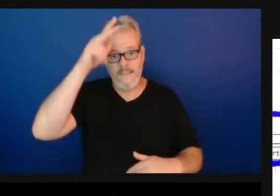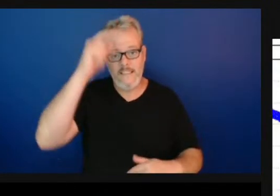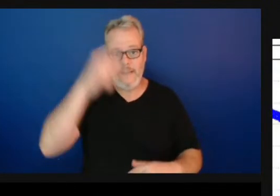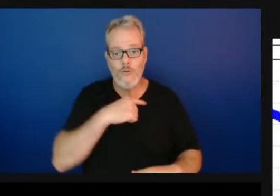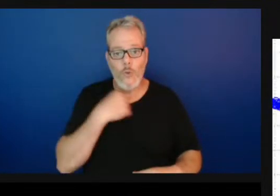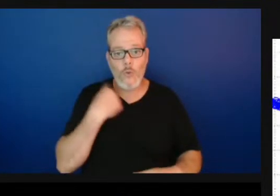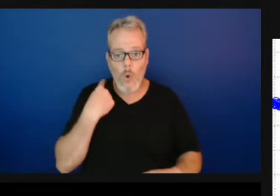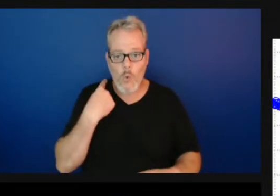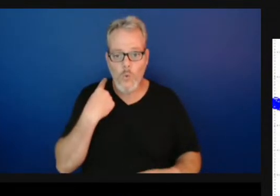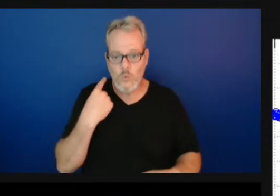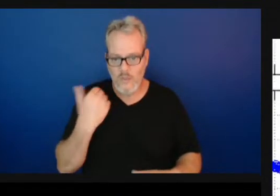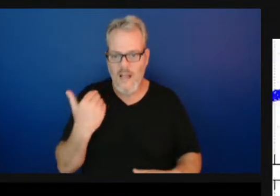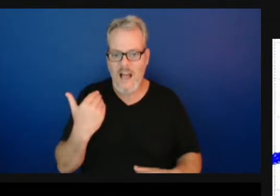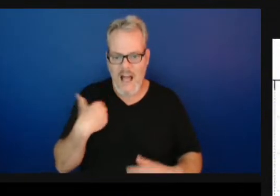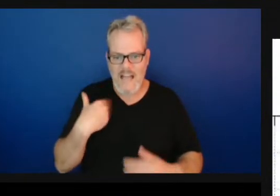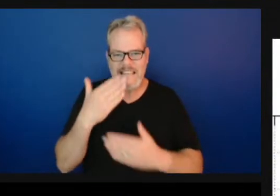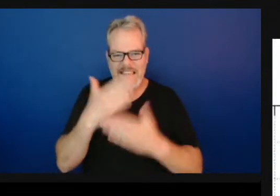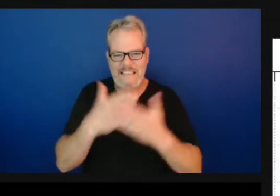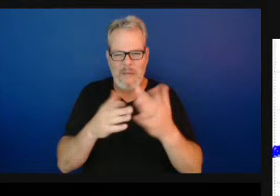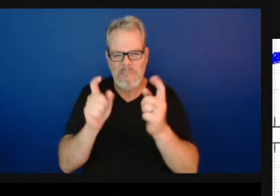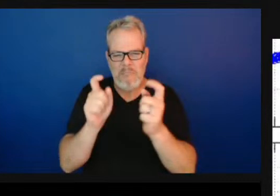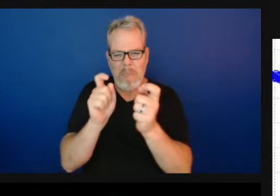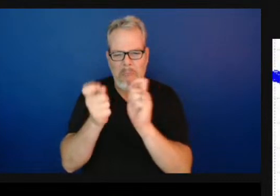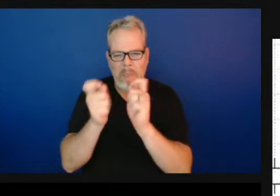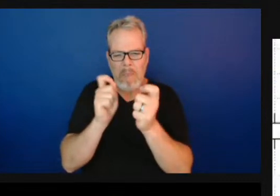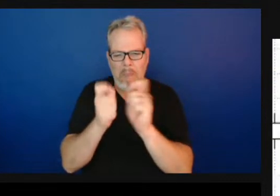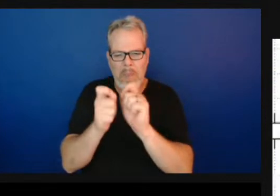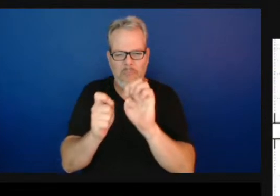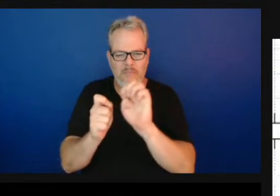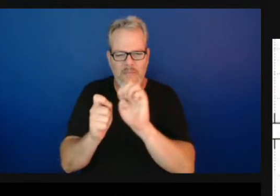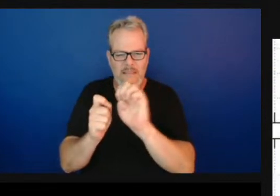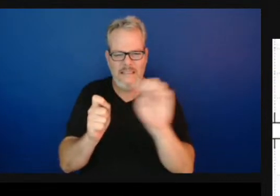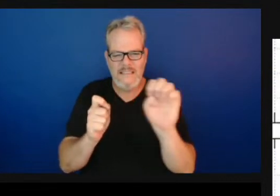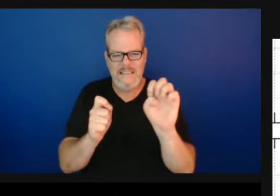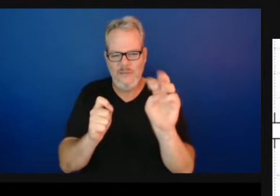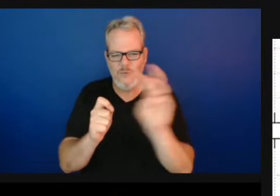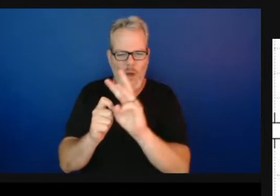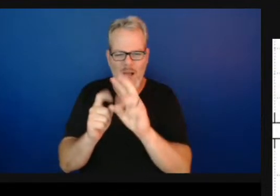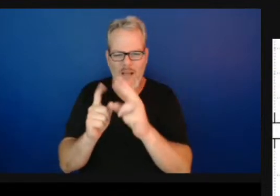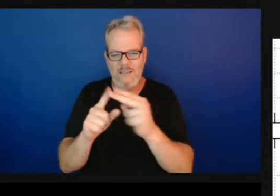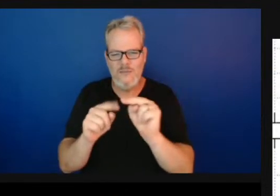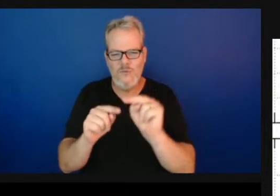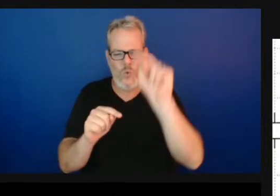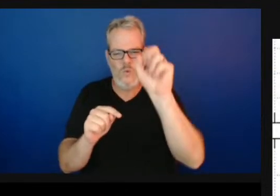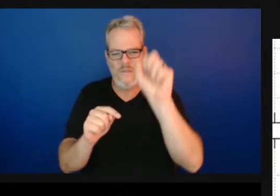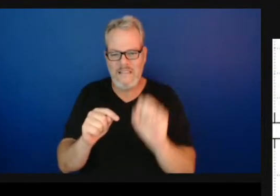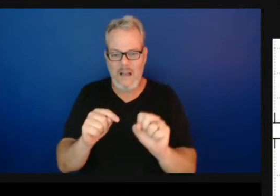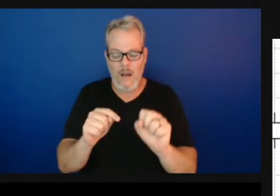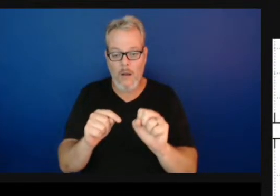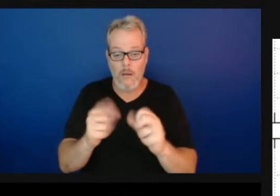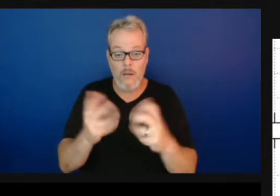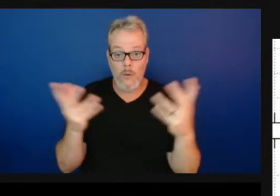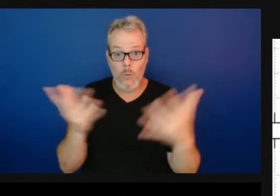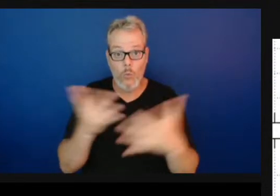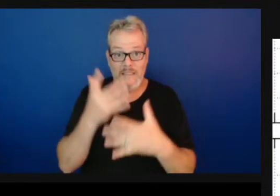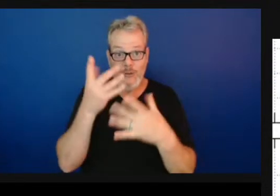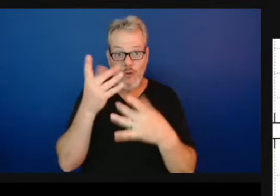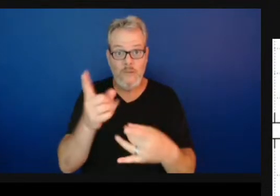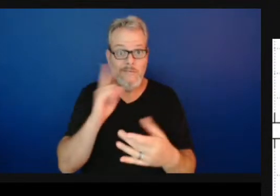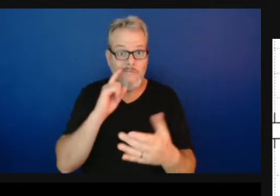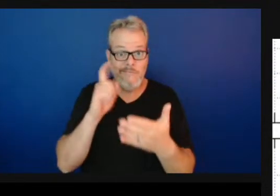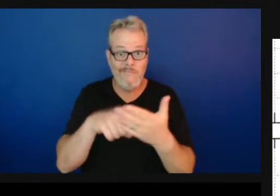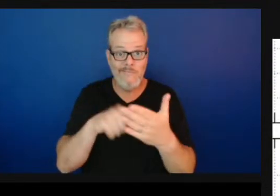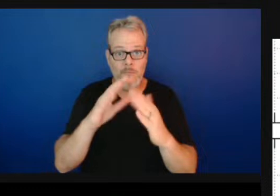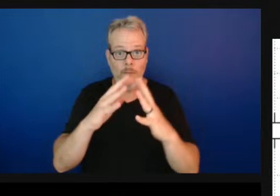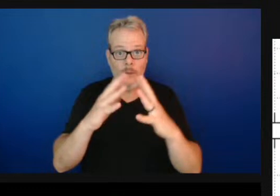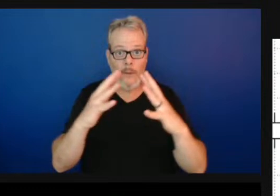Throat had some little wiggles east, west, and north, south also. But what's interesting is that it actually has been dropping. Right? It's actually